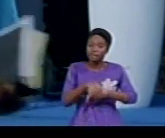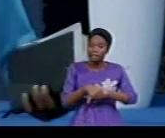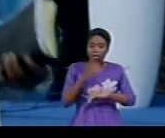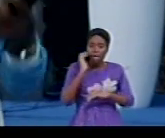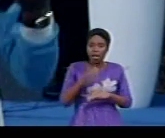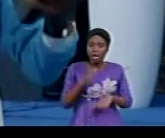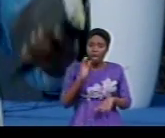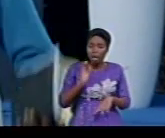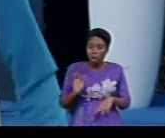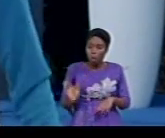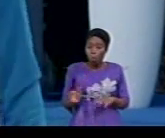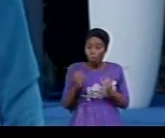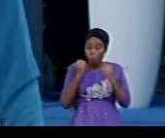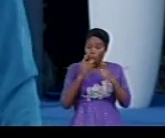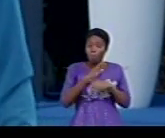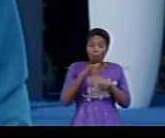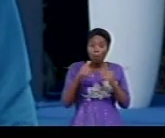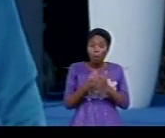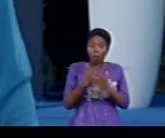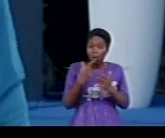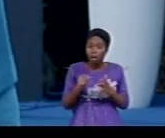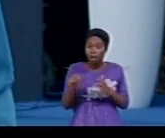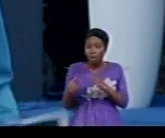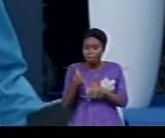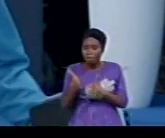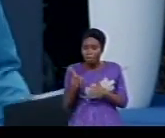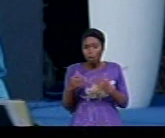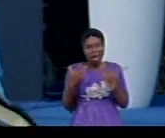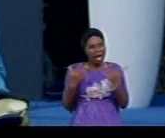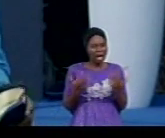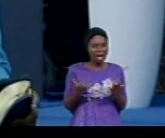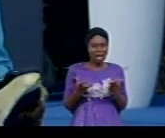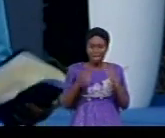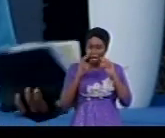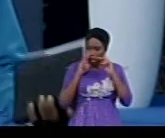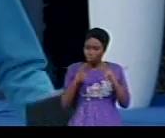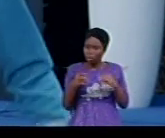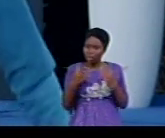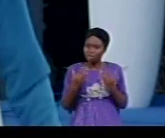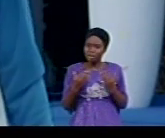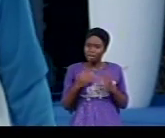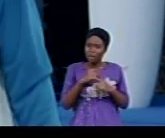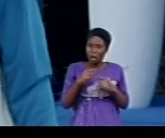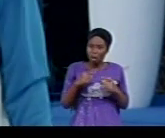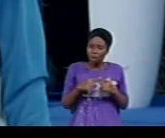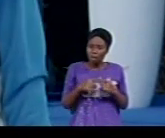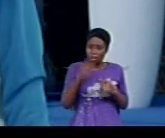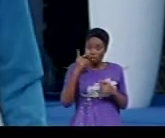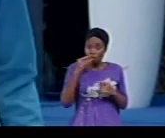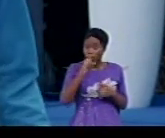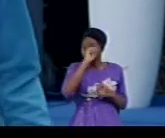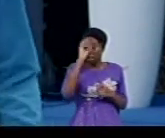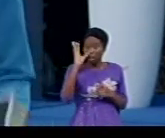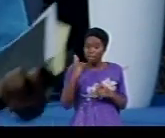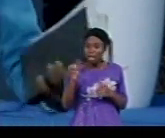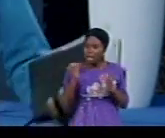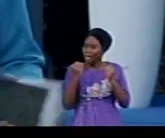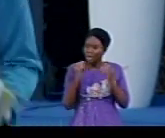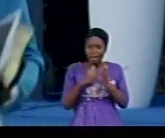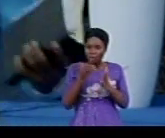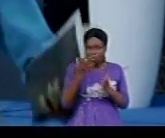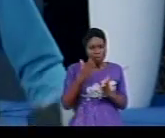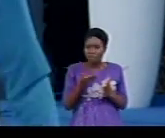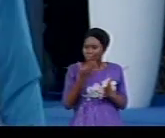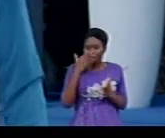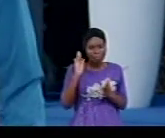from Calabar and the other brother there. I said, look at it. When they put on the light, I snapped it. It was terrible. There is pox and